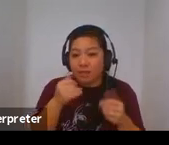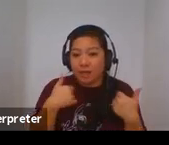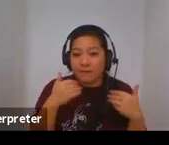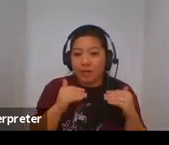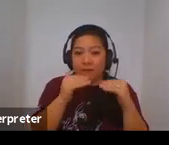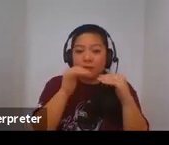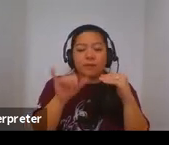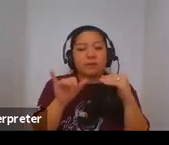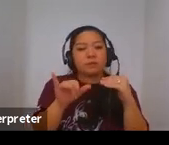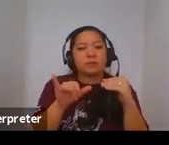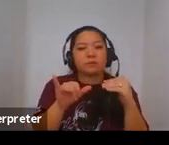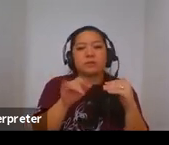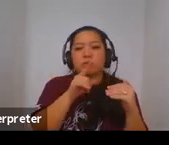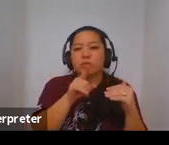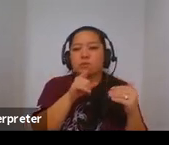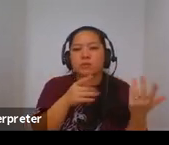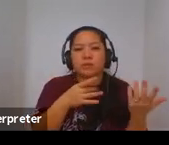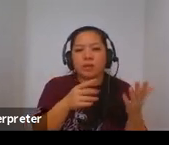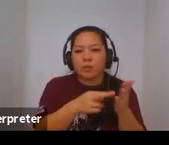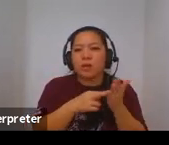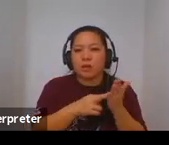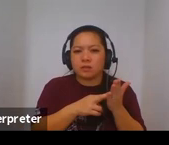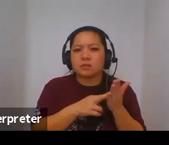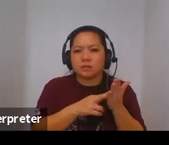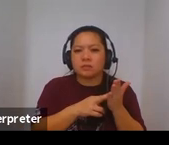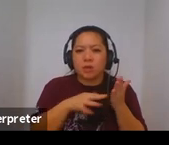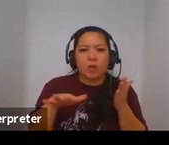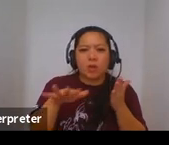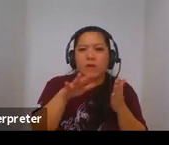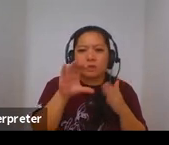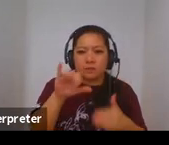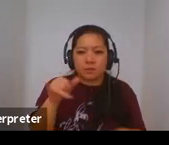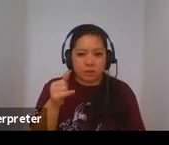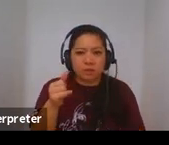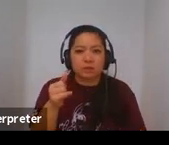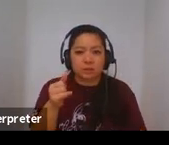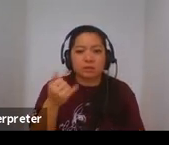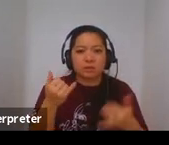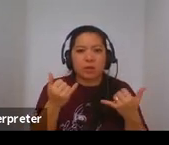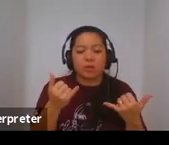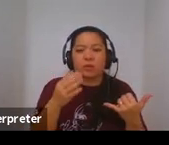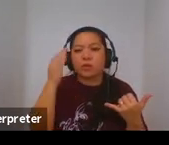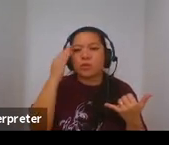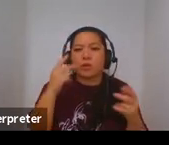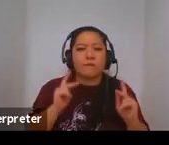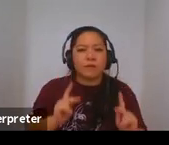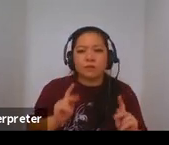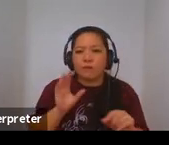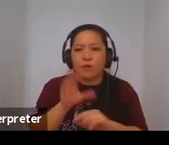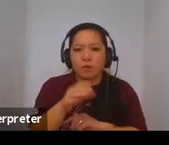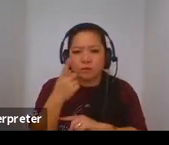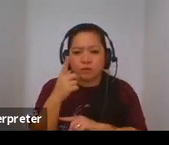assault that is generally recognized across criminal justice jurisdictions, physical force,